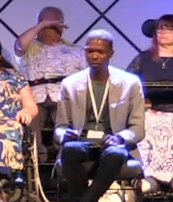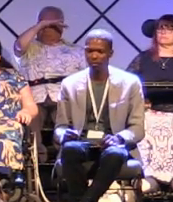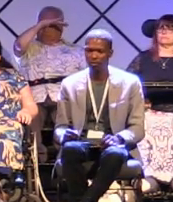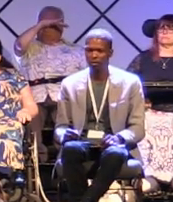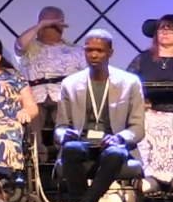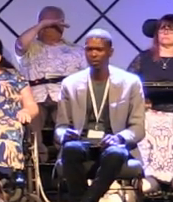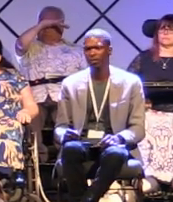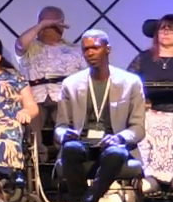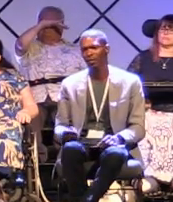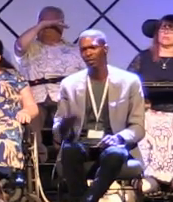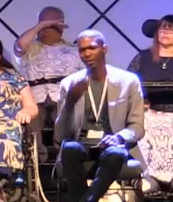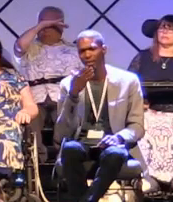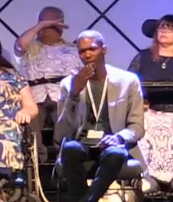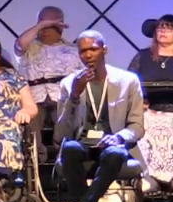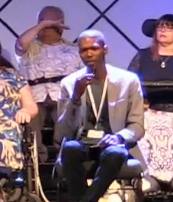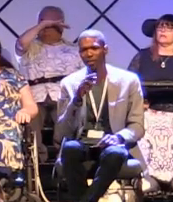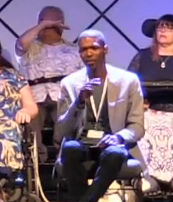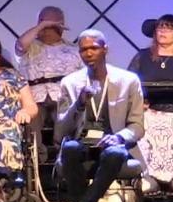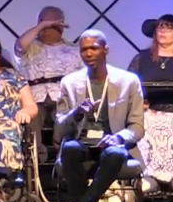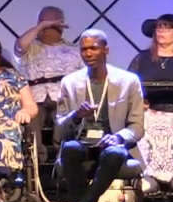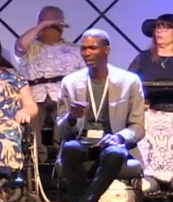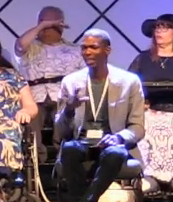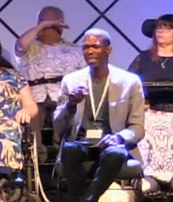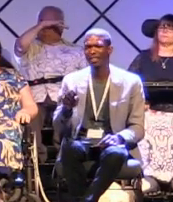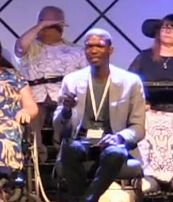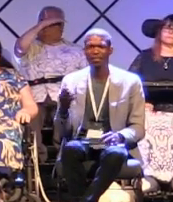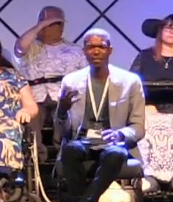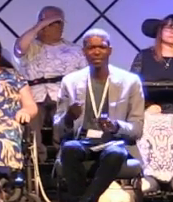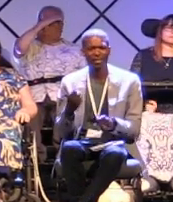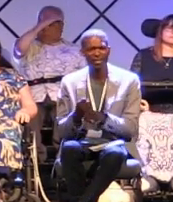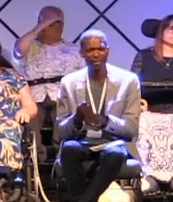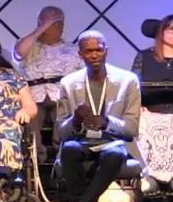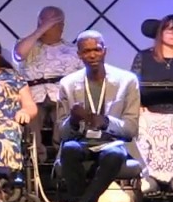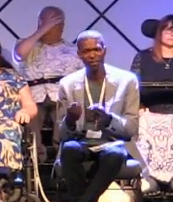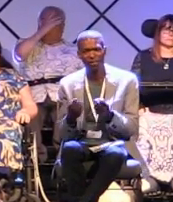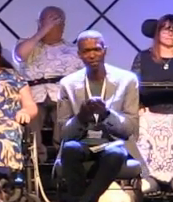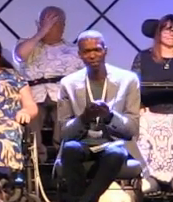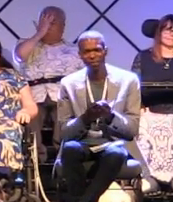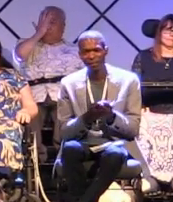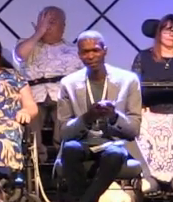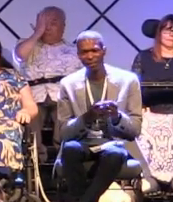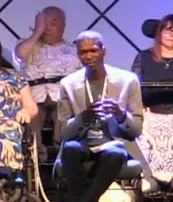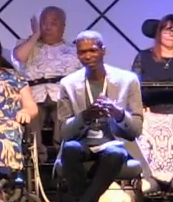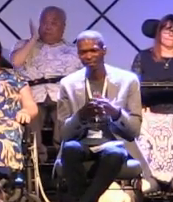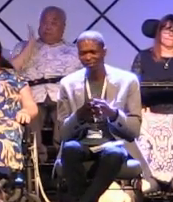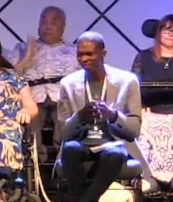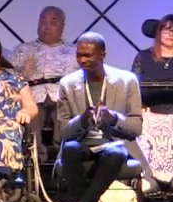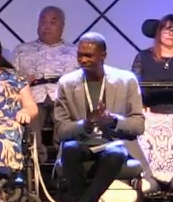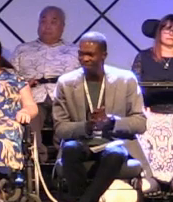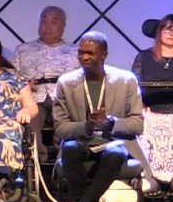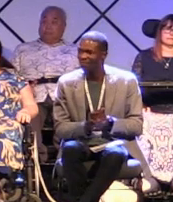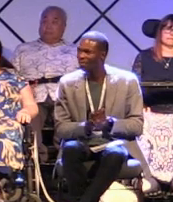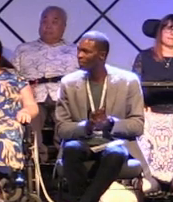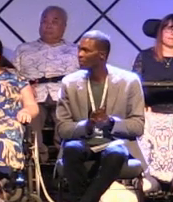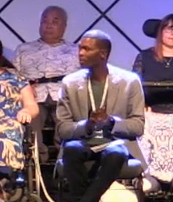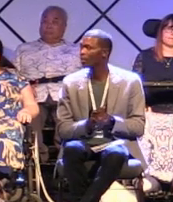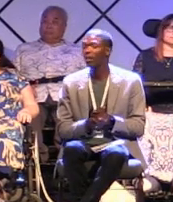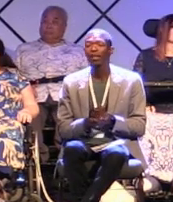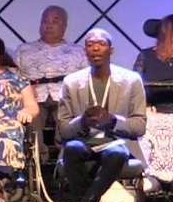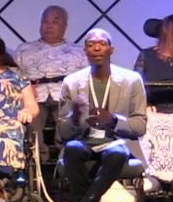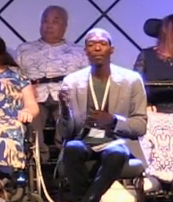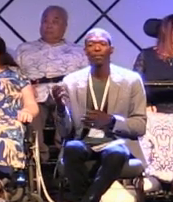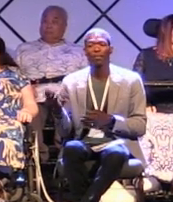Thank you, Randy and Lee, for your many years of service. Lastly, I would like to invite Sylvia back up